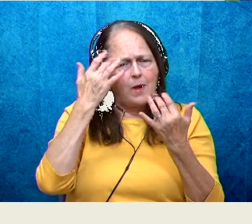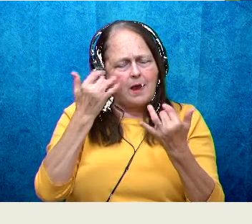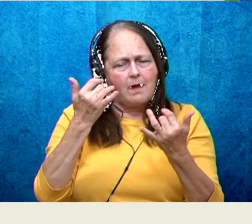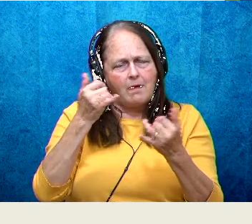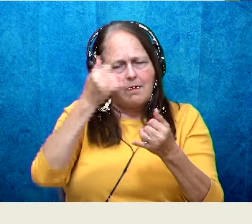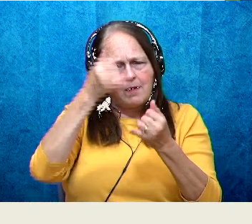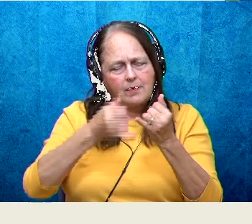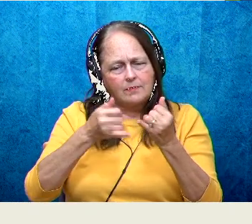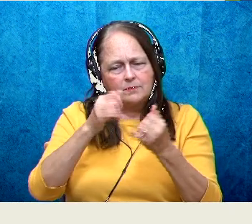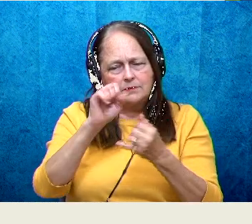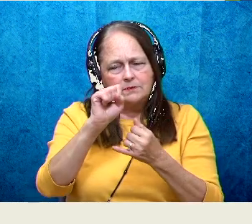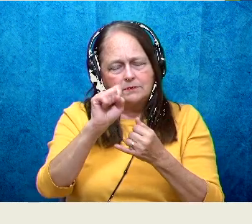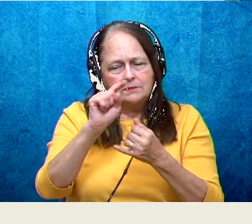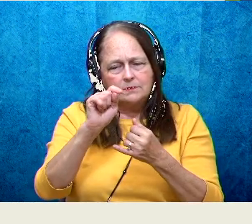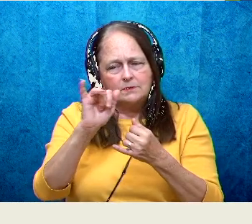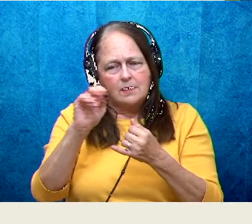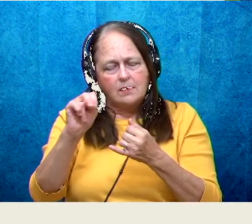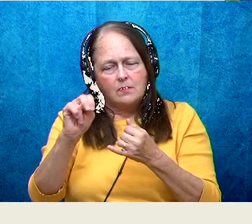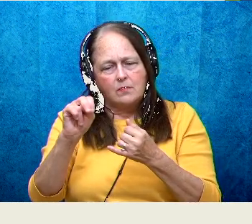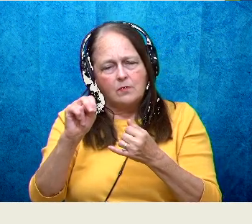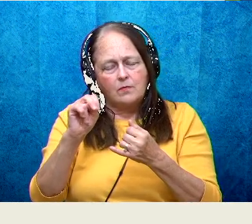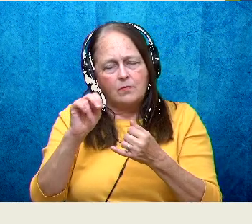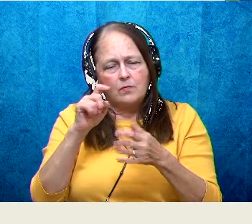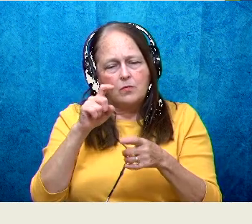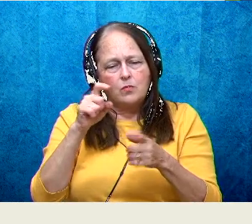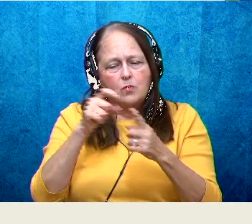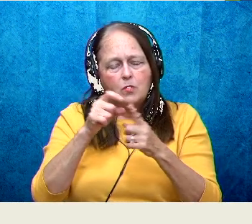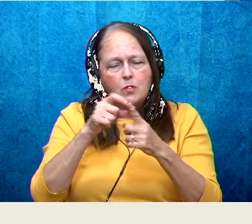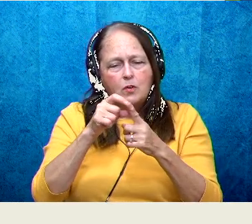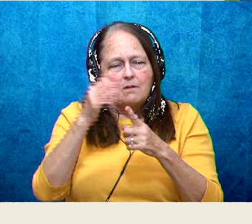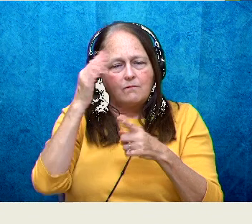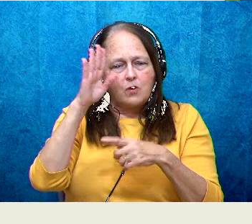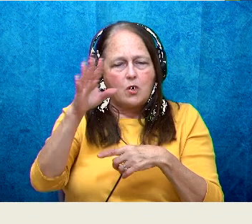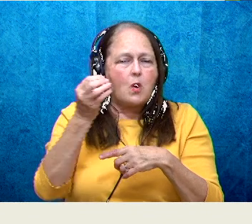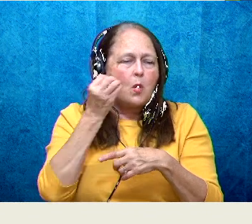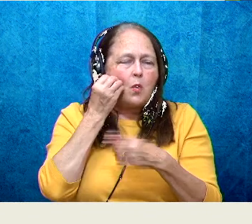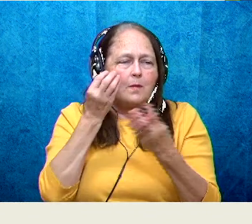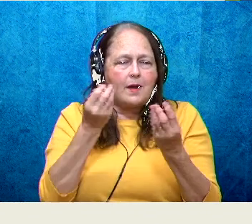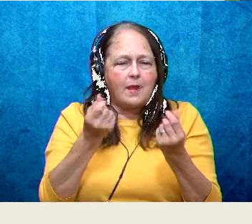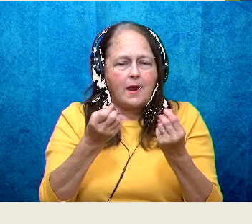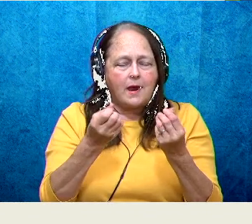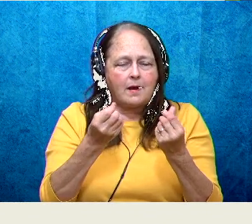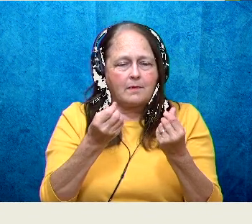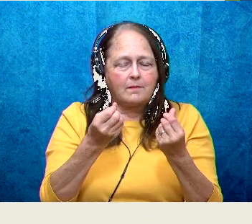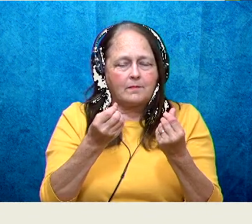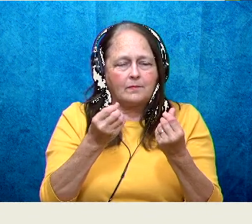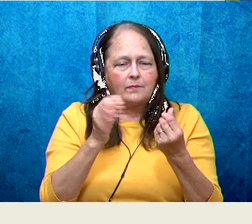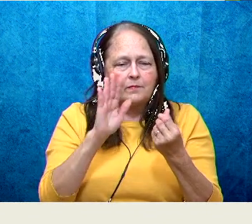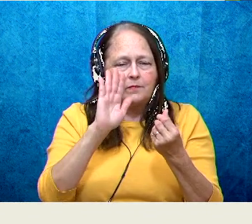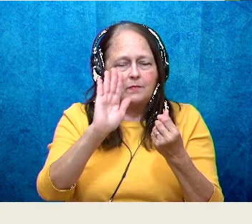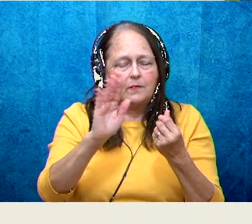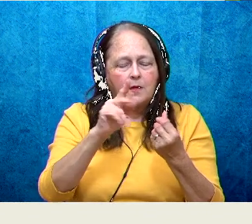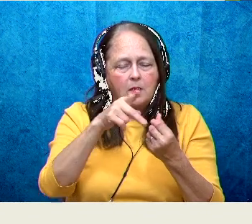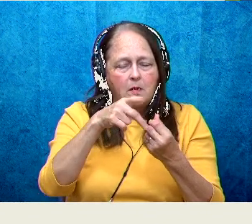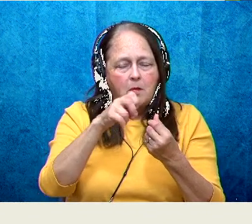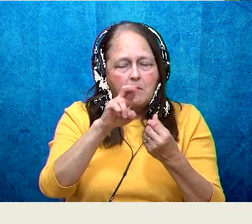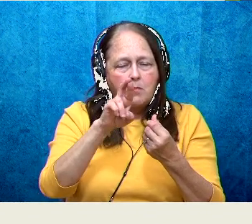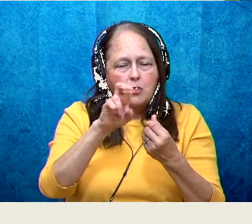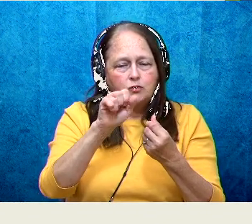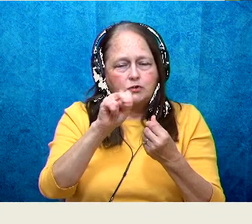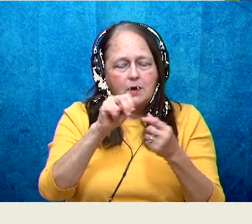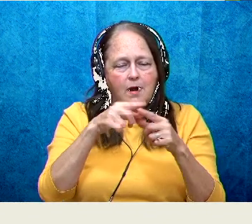the stan is a Persian word for homeland. So in the Persian language, they would attach